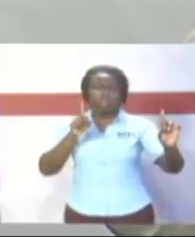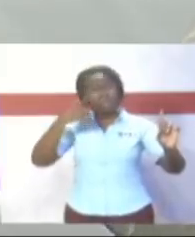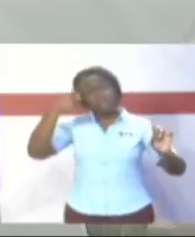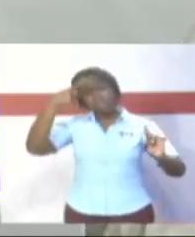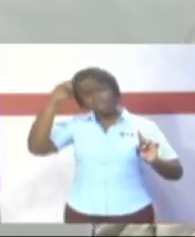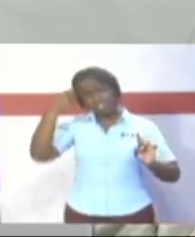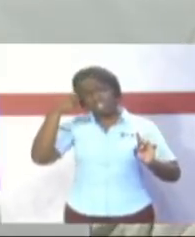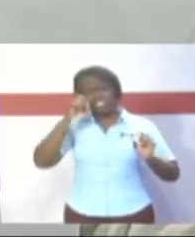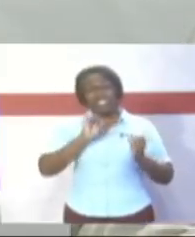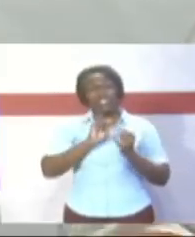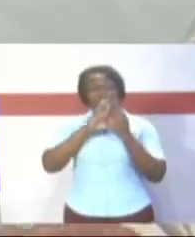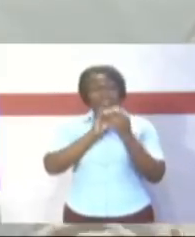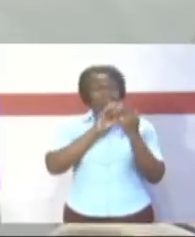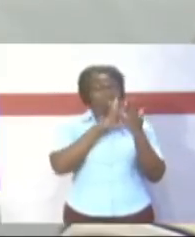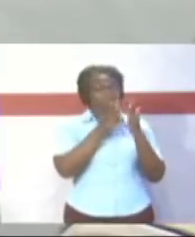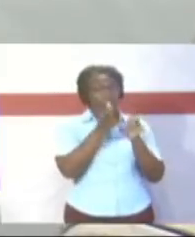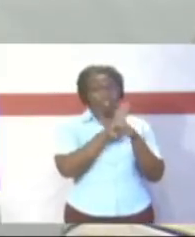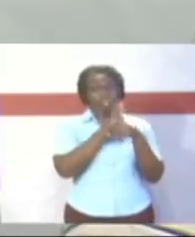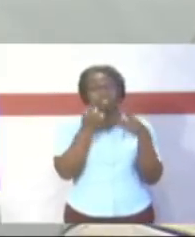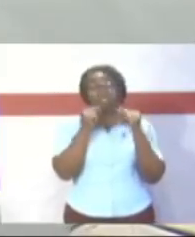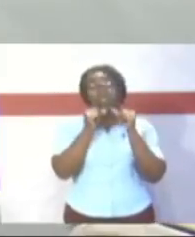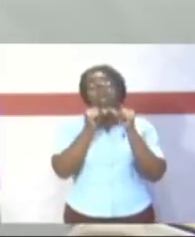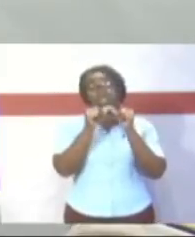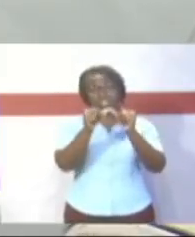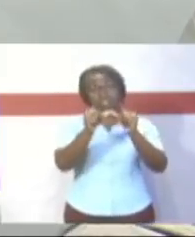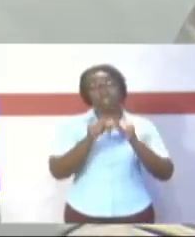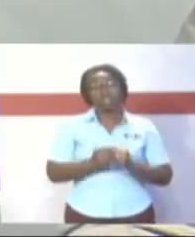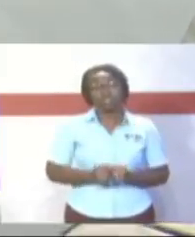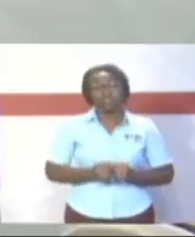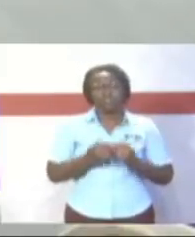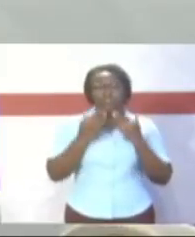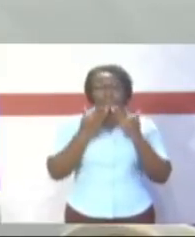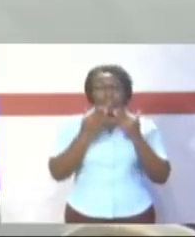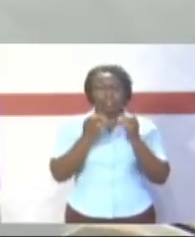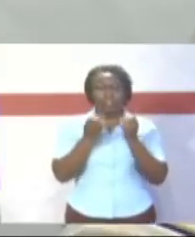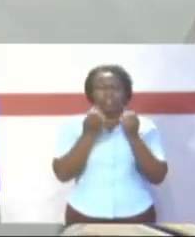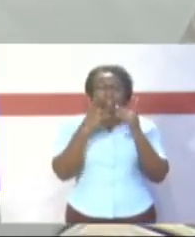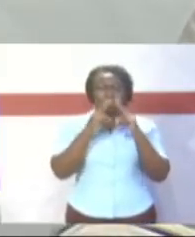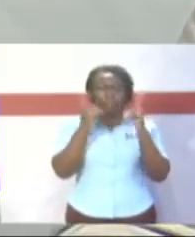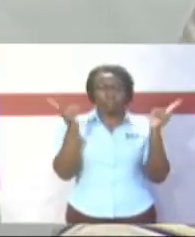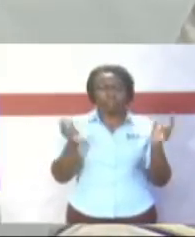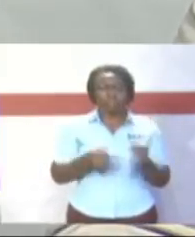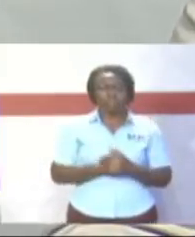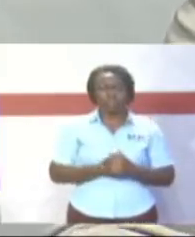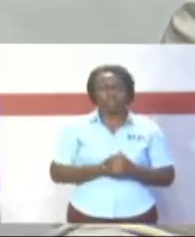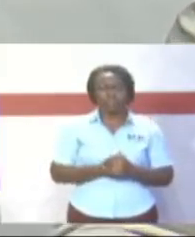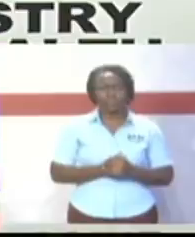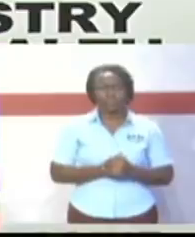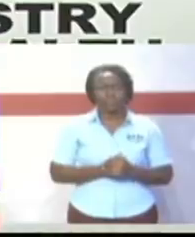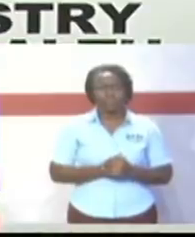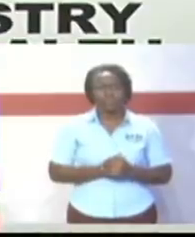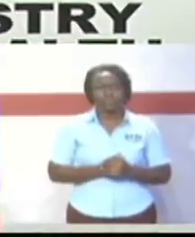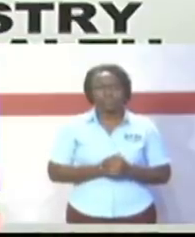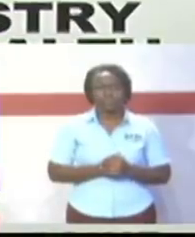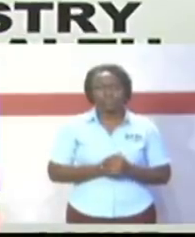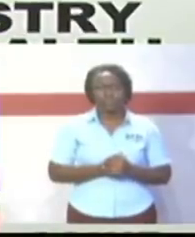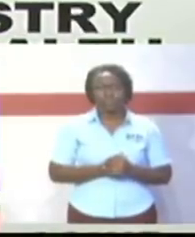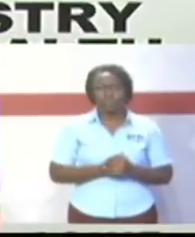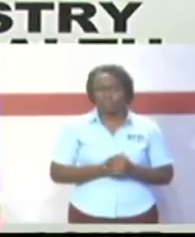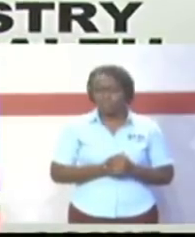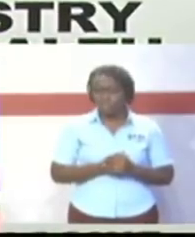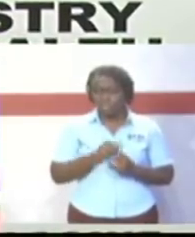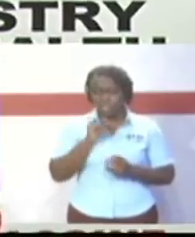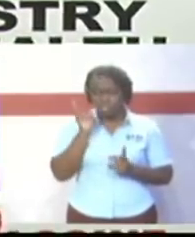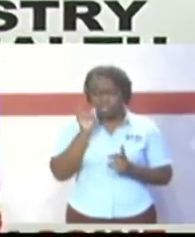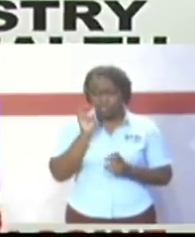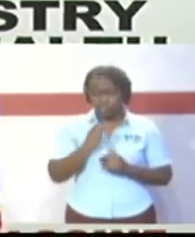challenge continues. Thank you very much from the Eastern RHA. Thank you very much, Mr. Sarfat. Next, Ms. Lewis